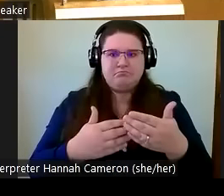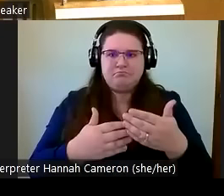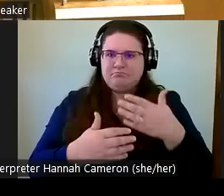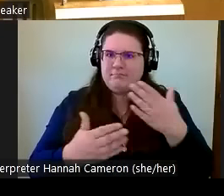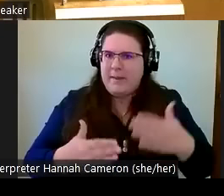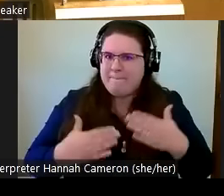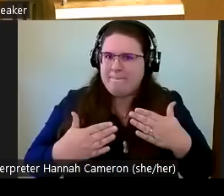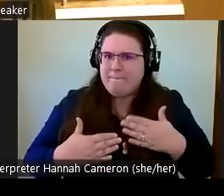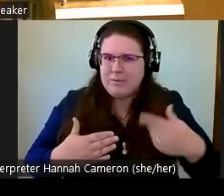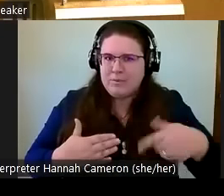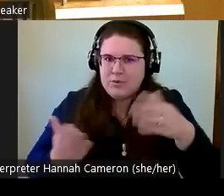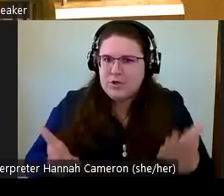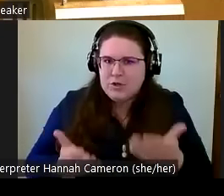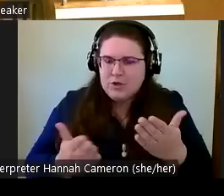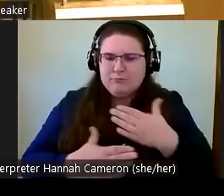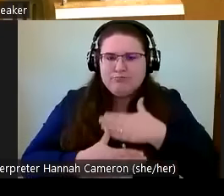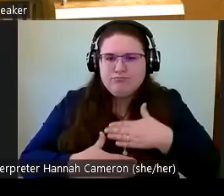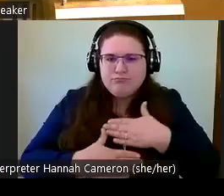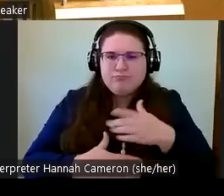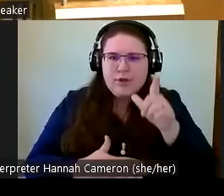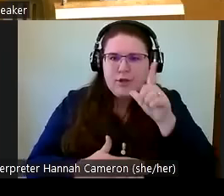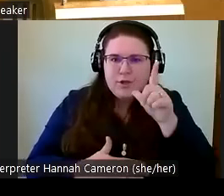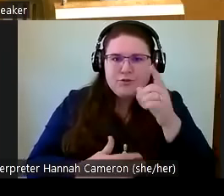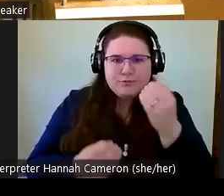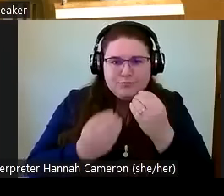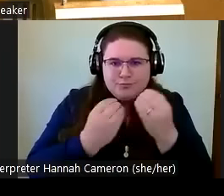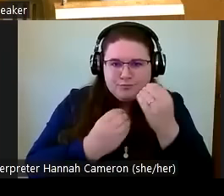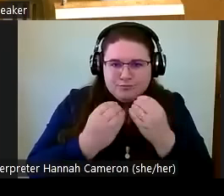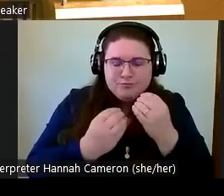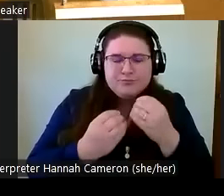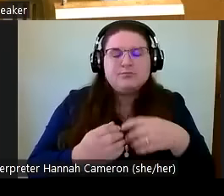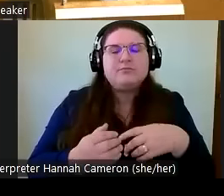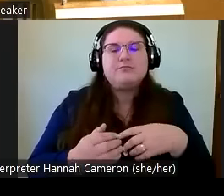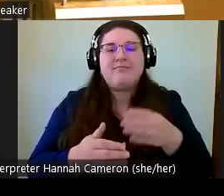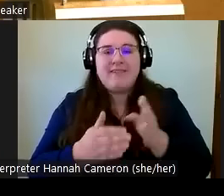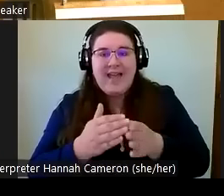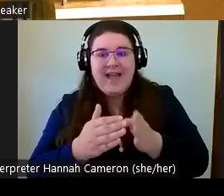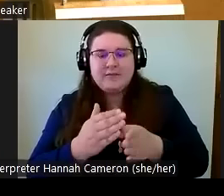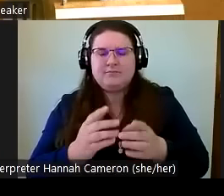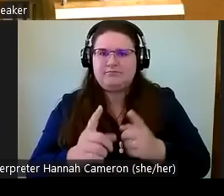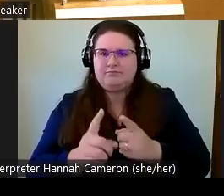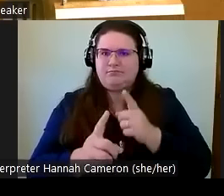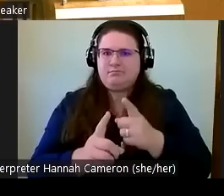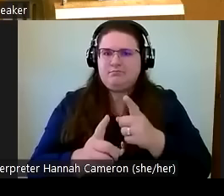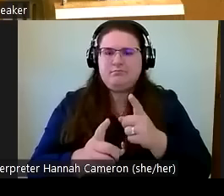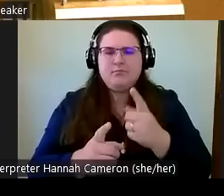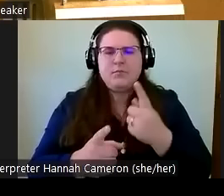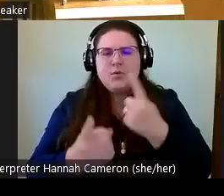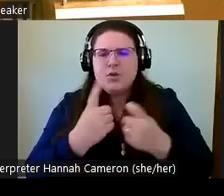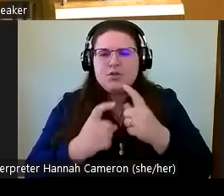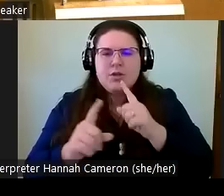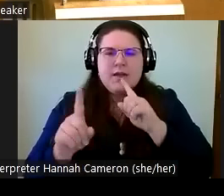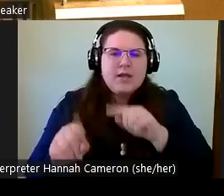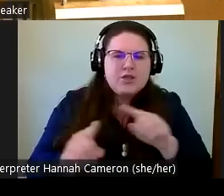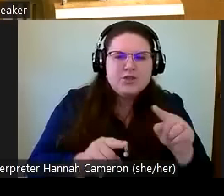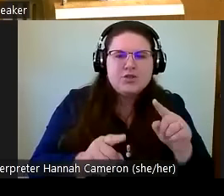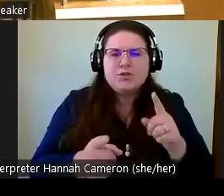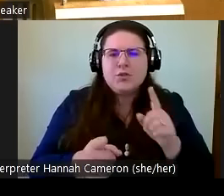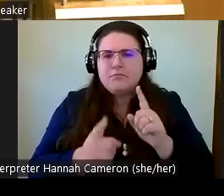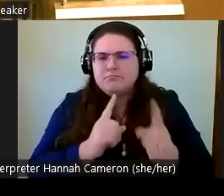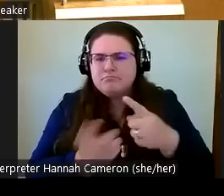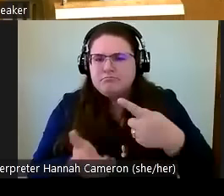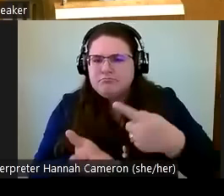have at the conclusion of today's session, hopefully some time for questions and answers and dialogue. And I would encourage you just to hold those questions until